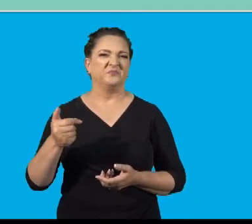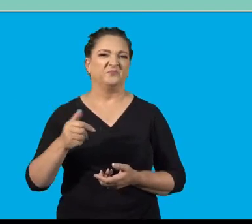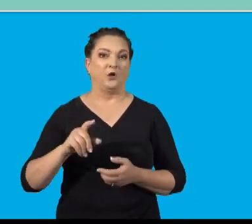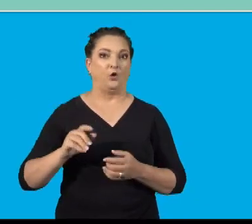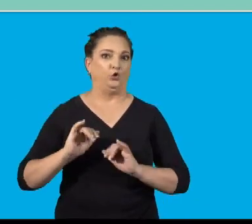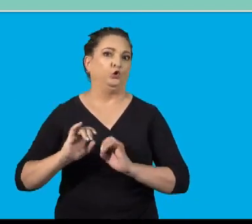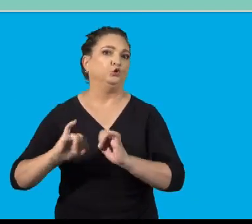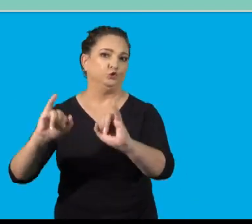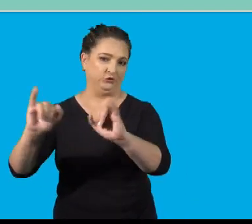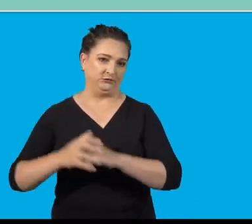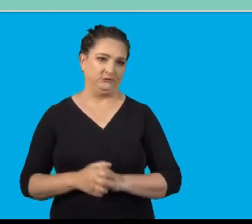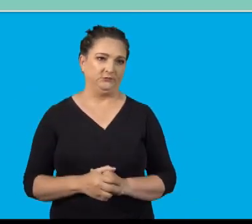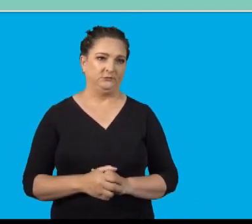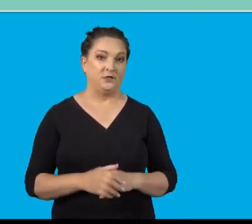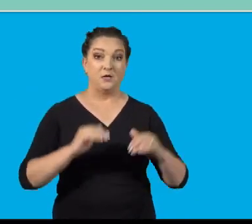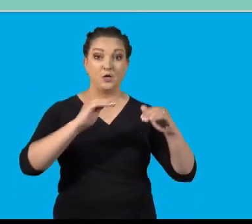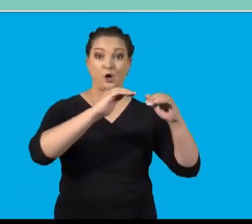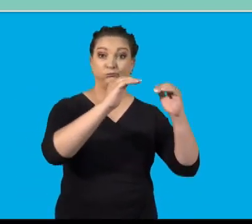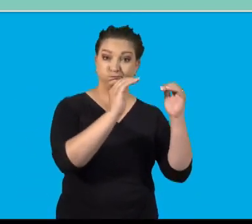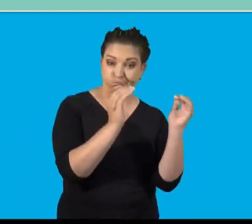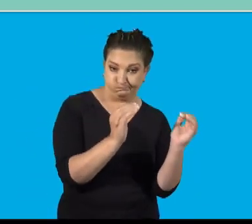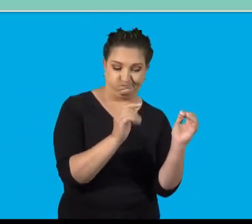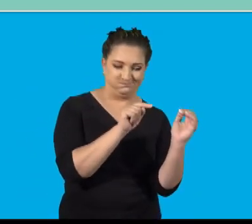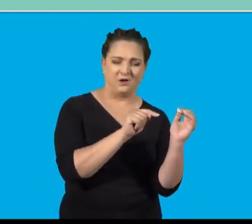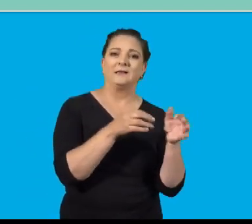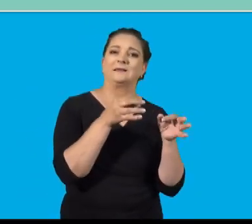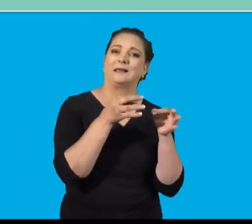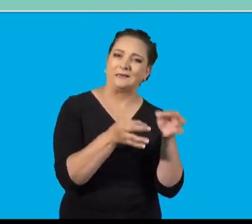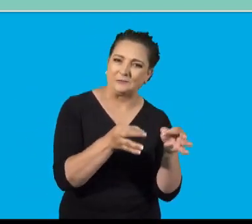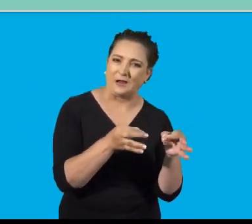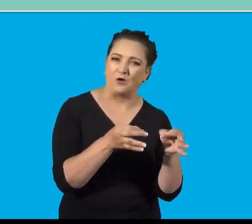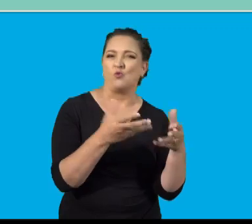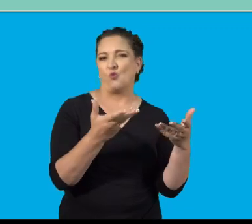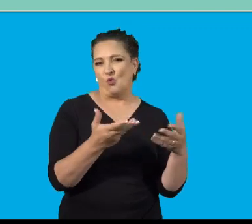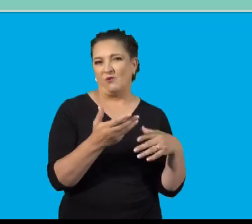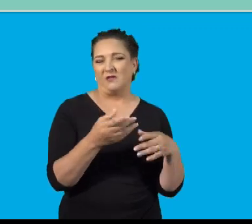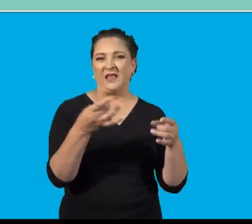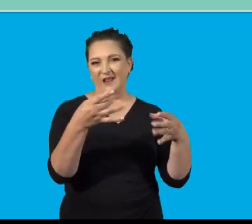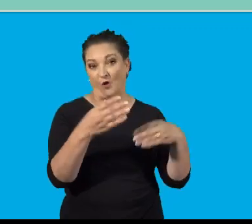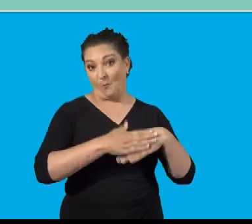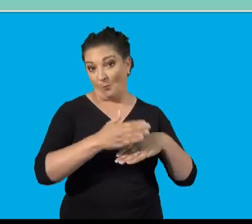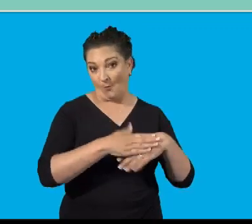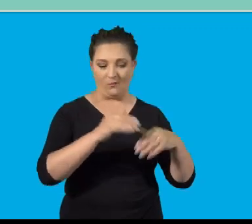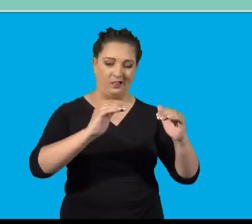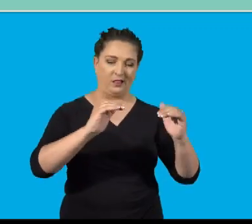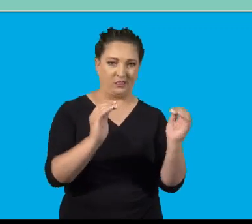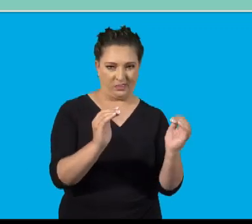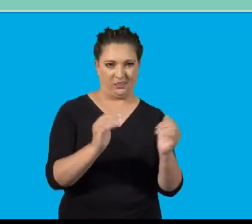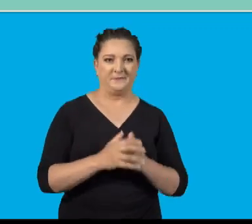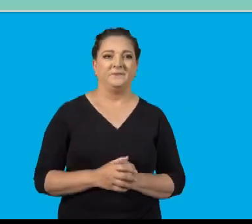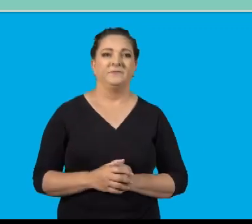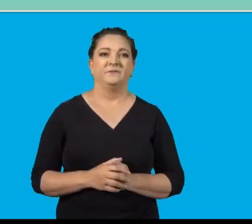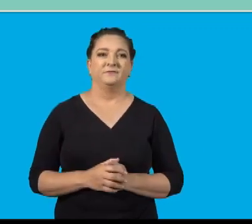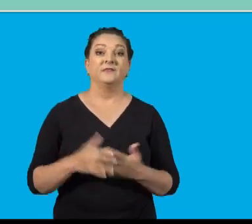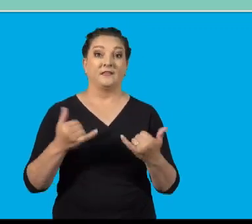need exclamation marks, brackets, to include an explanation or additional information. Now, please take note.